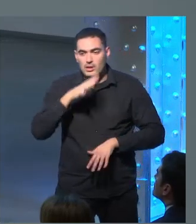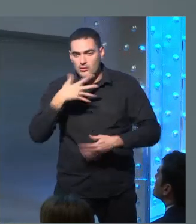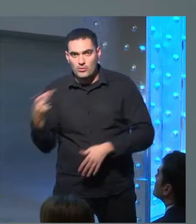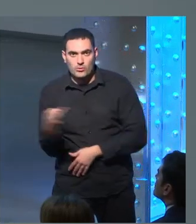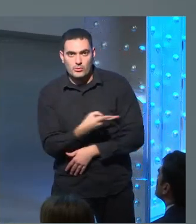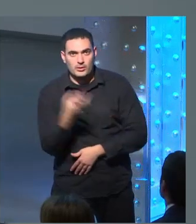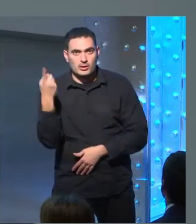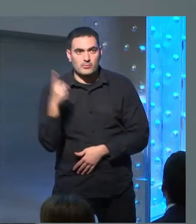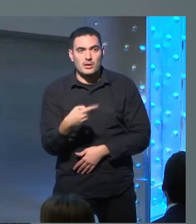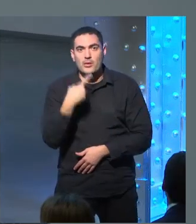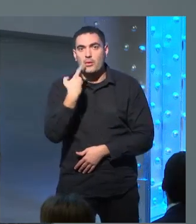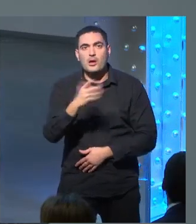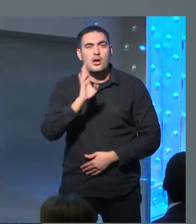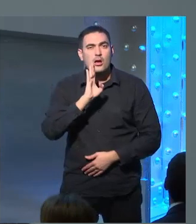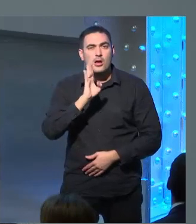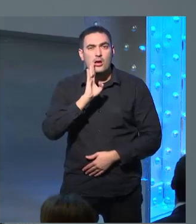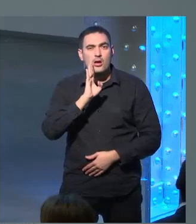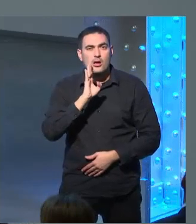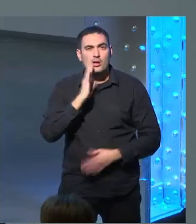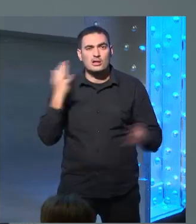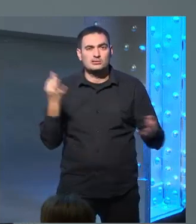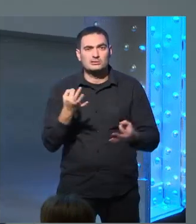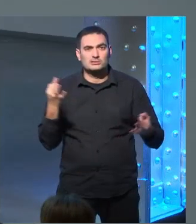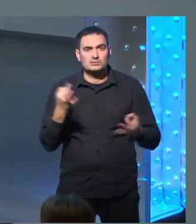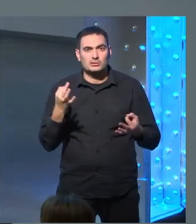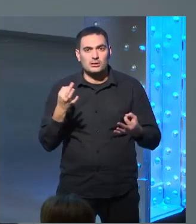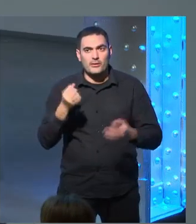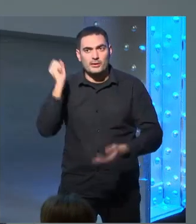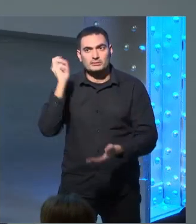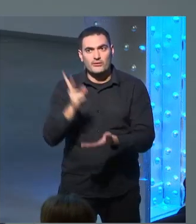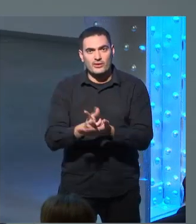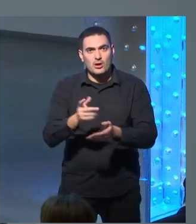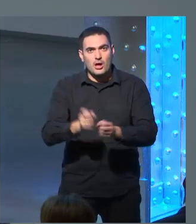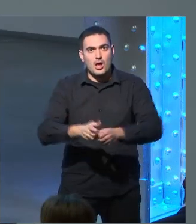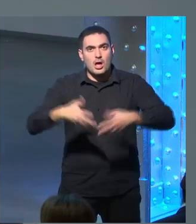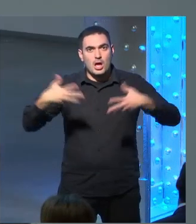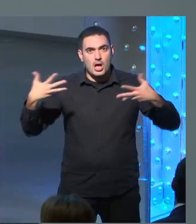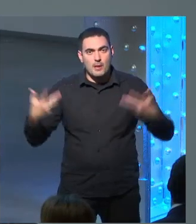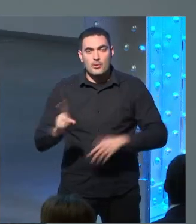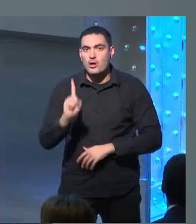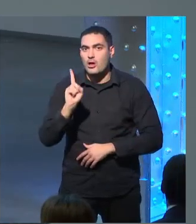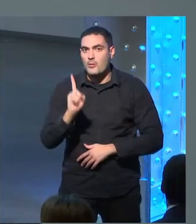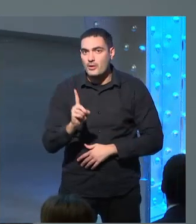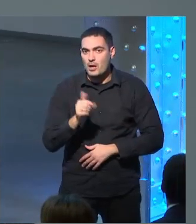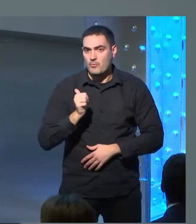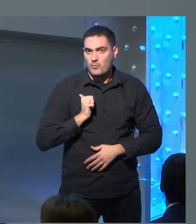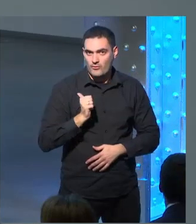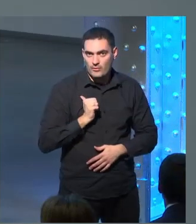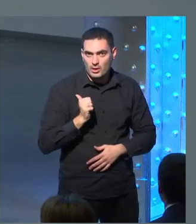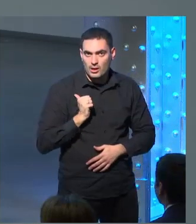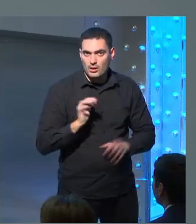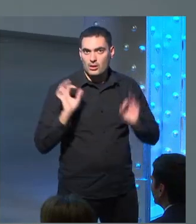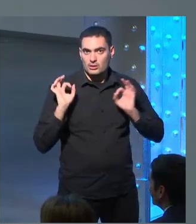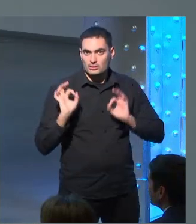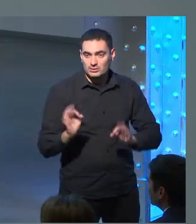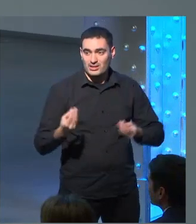future employment. And as I was saying before, the challenges are varied, but they